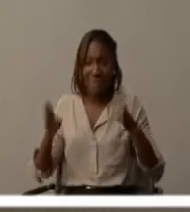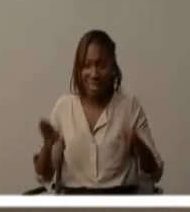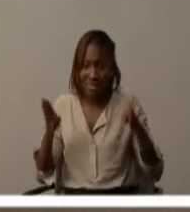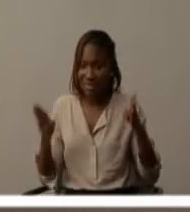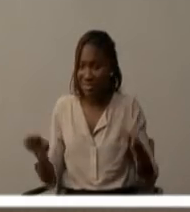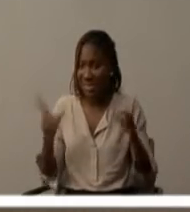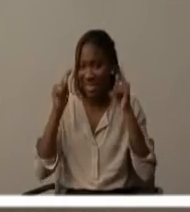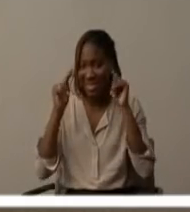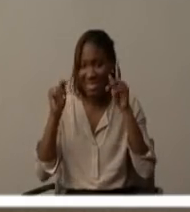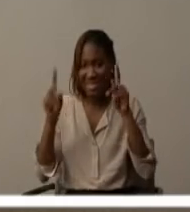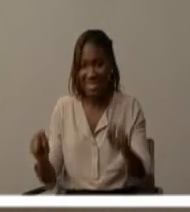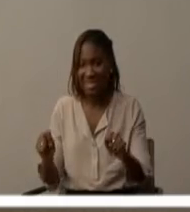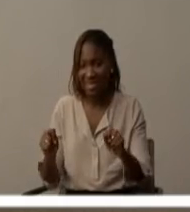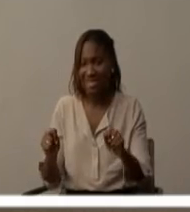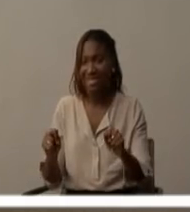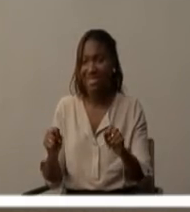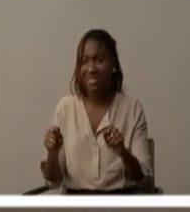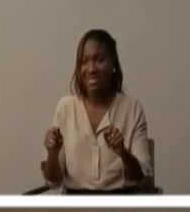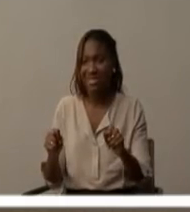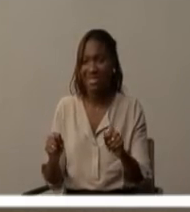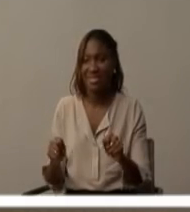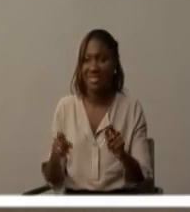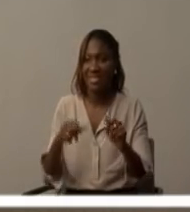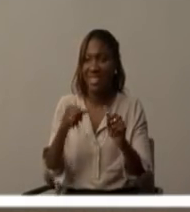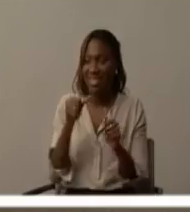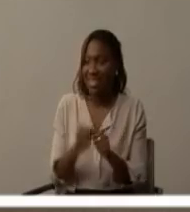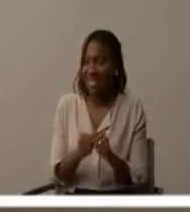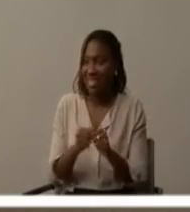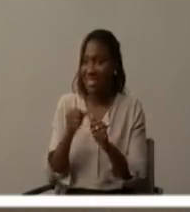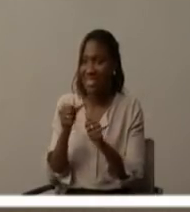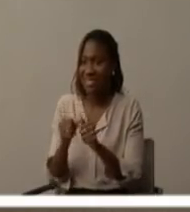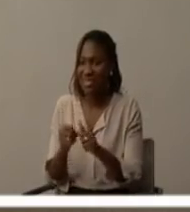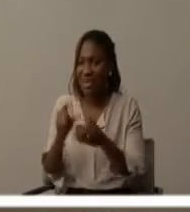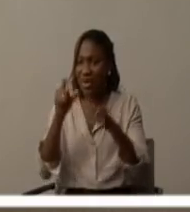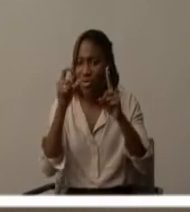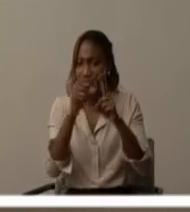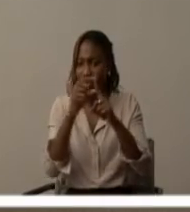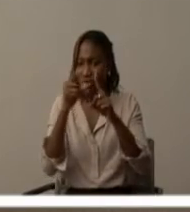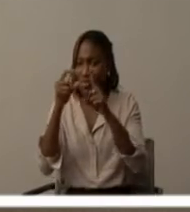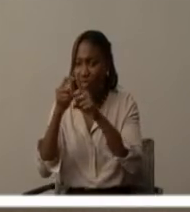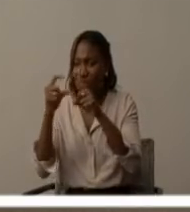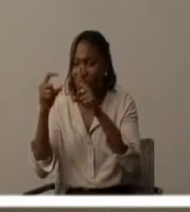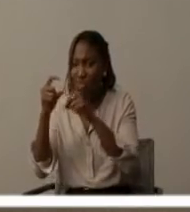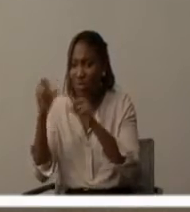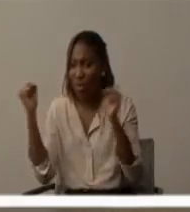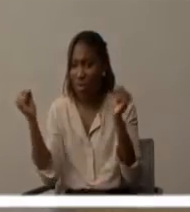direction. Every line, every verse has more symbolic meaning than you could ever believe.